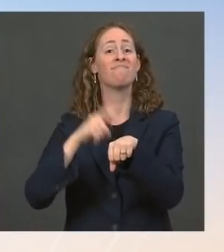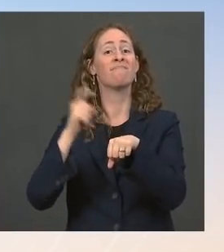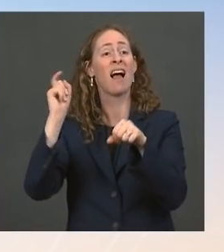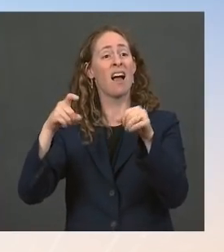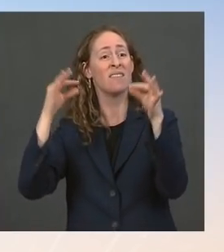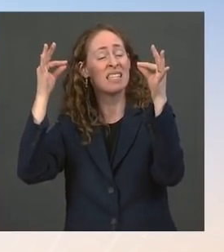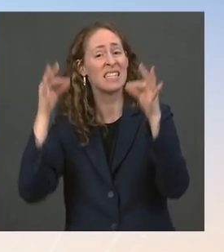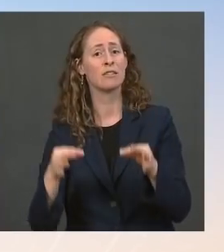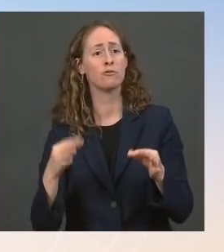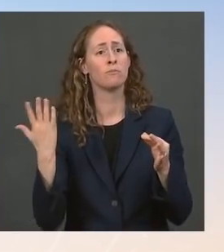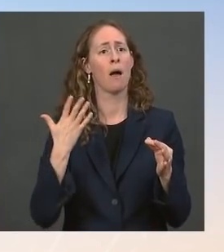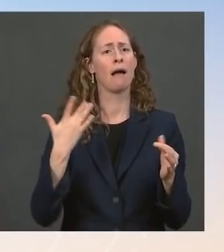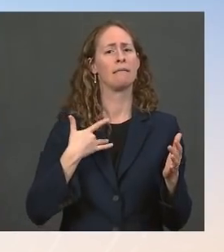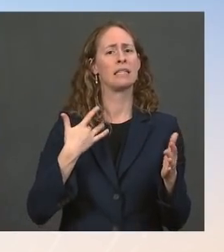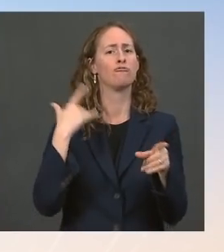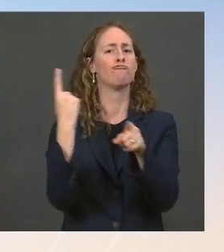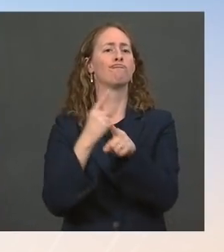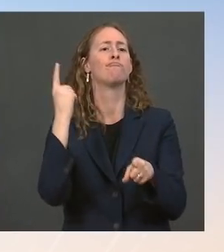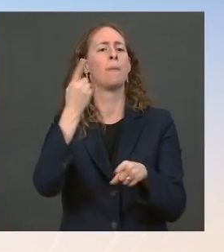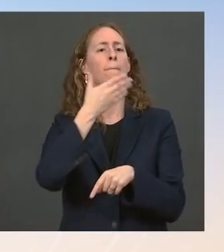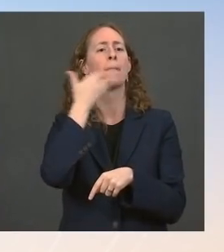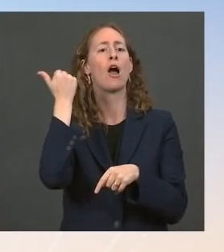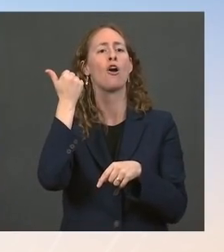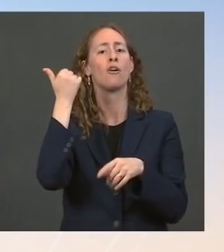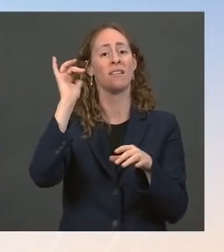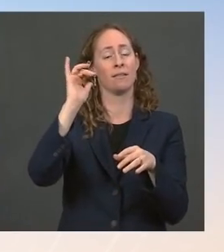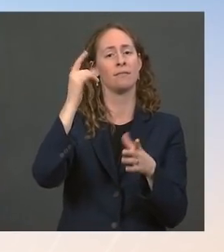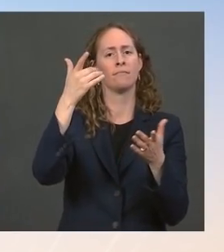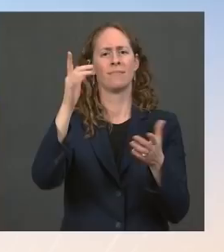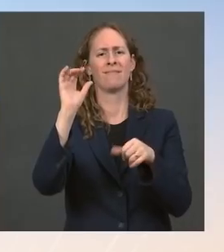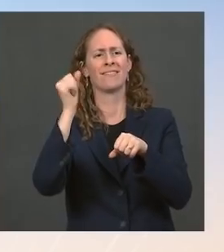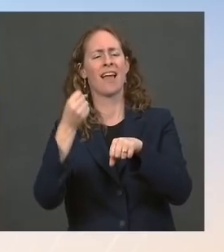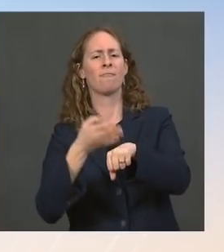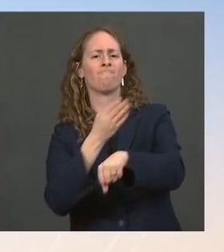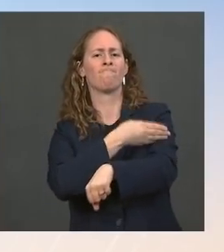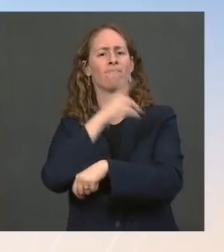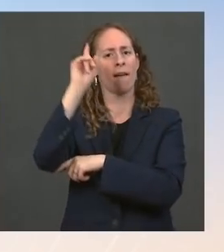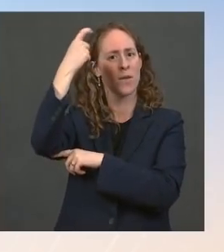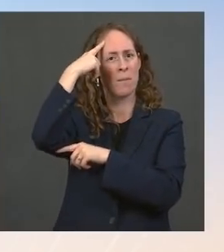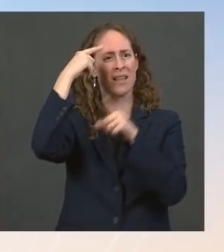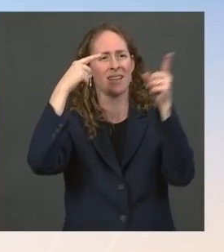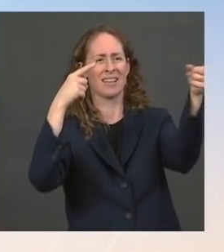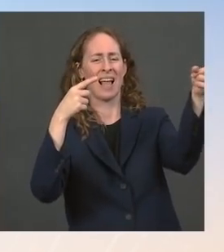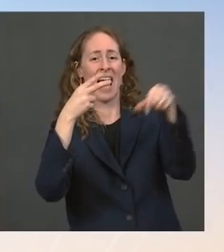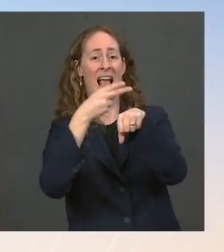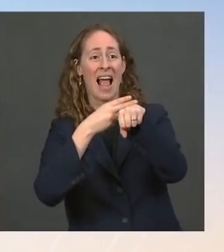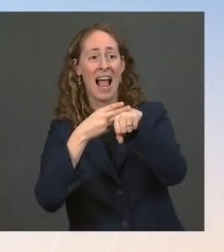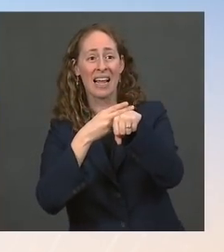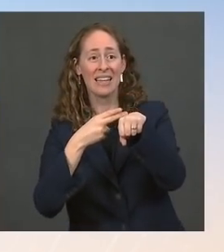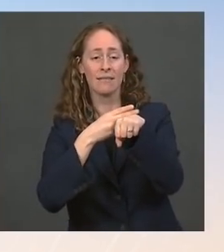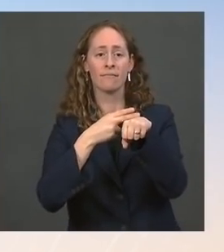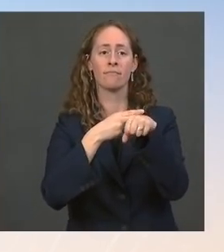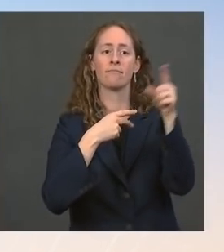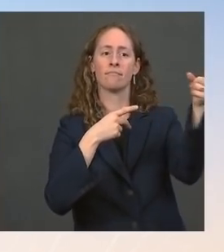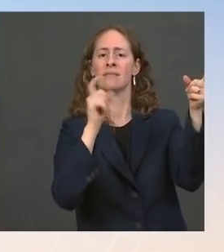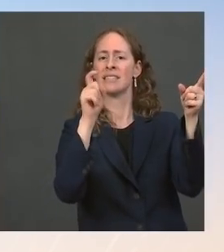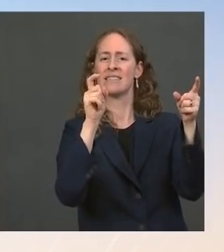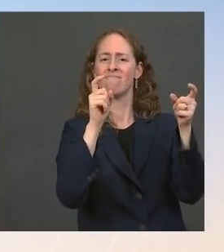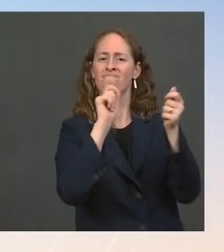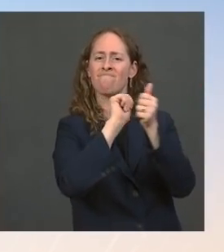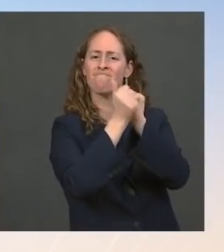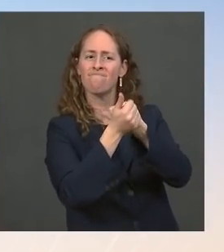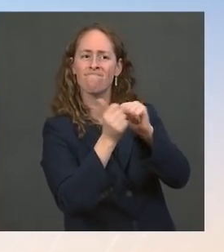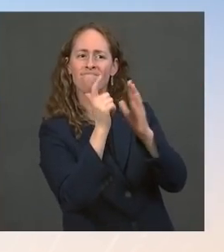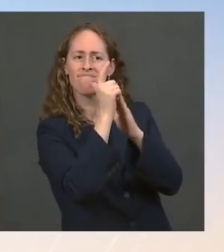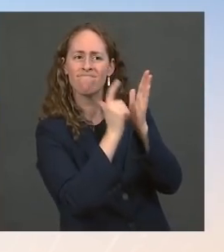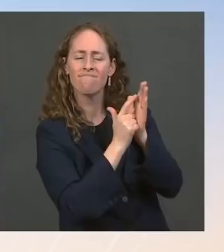are going to help promote democracy in Haiti, including Haitian-led reforms, Haitian-led steps on the